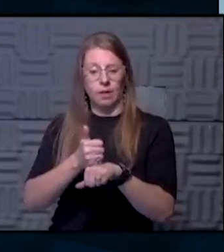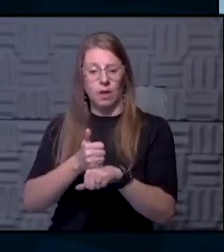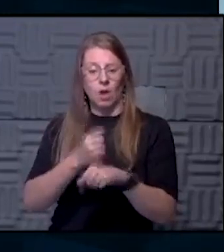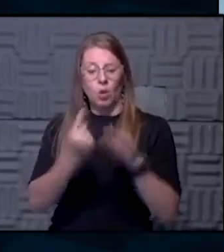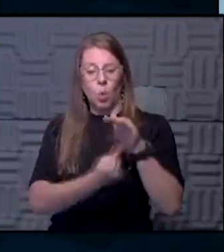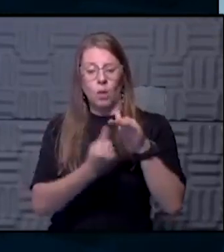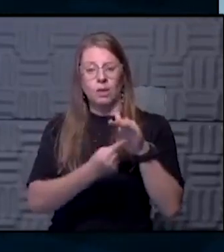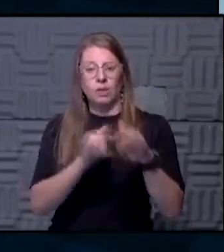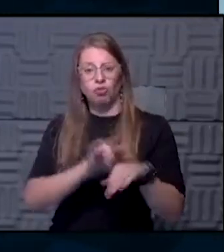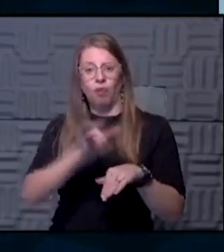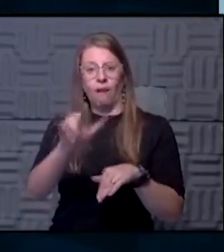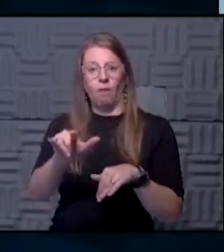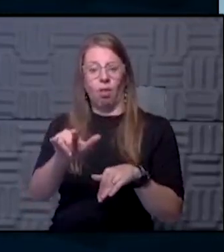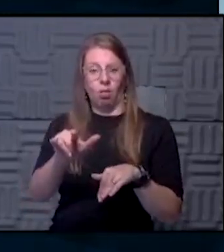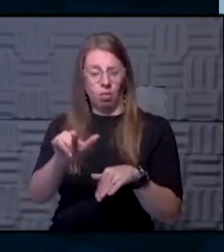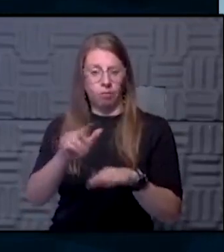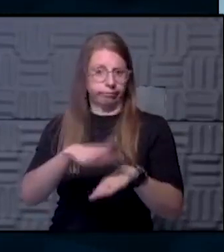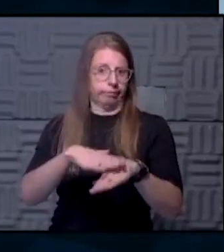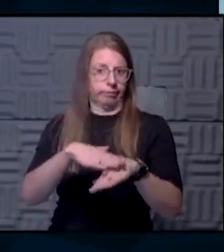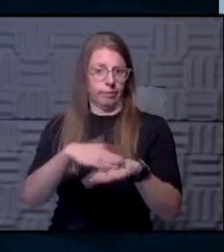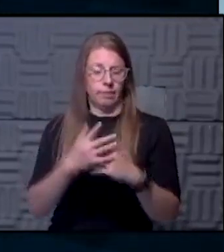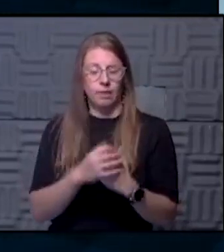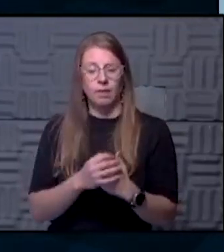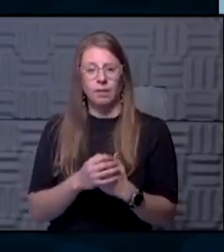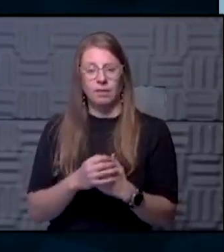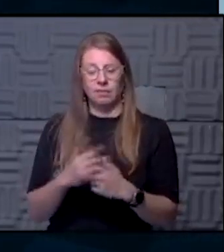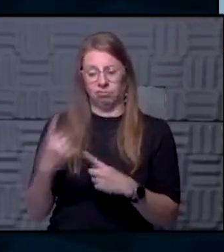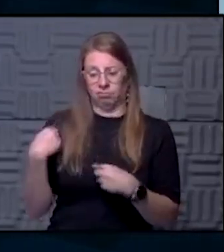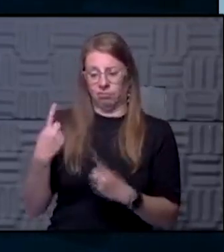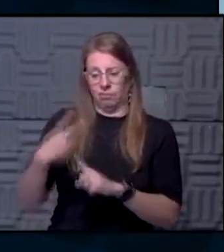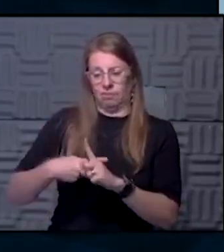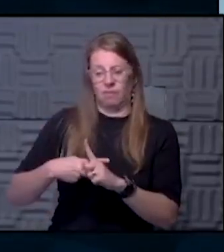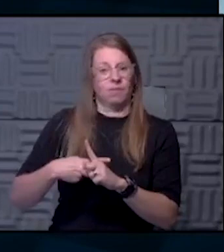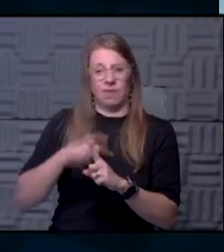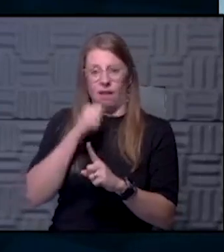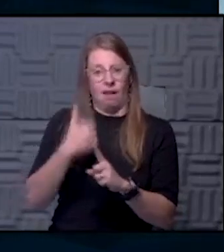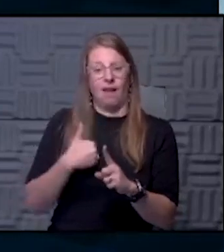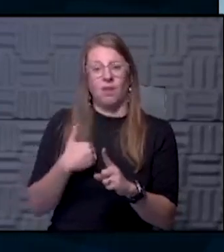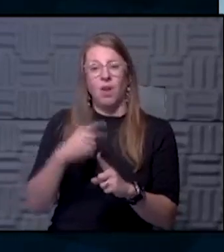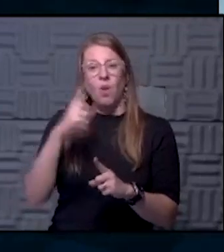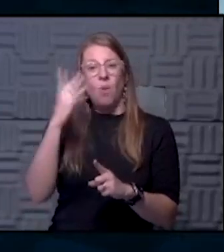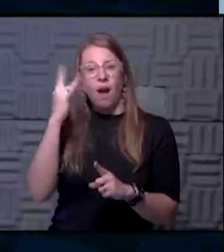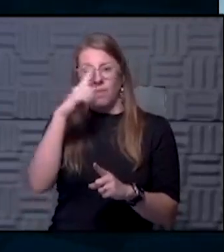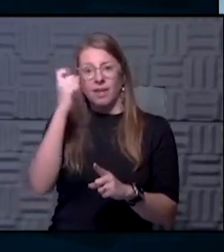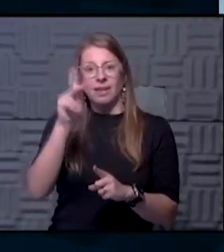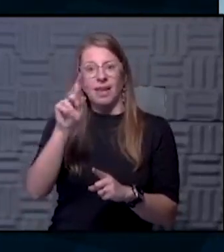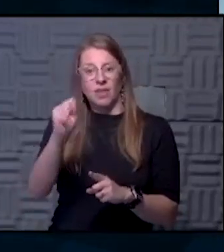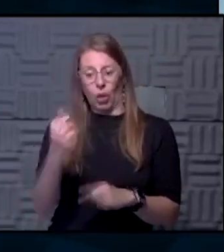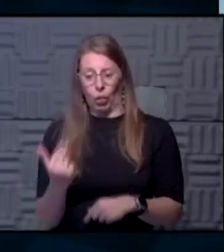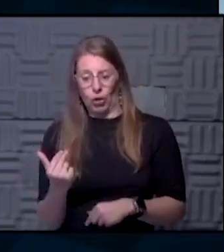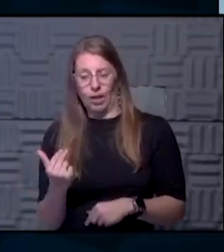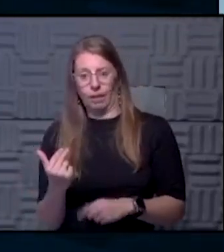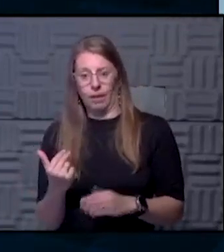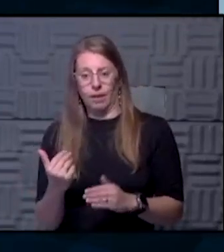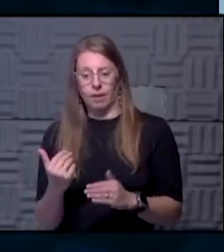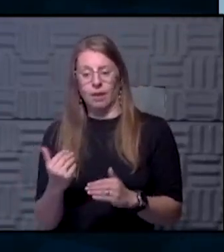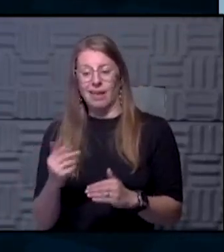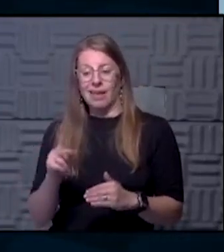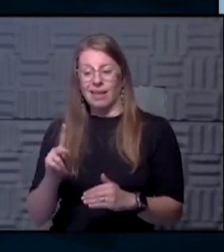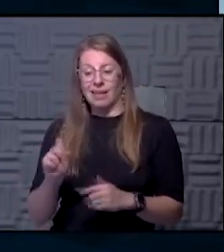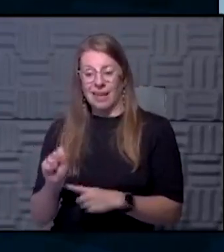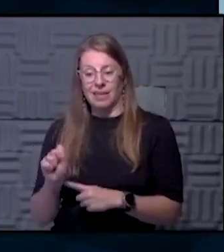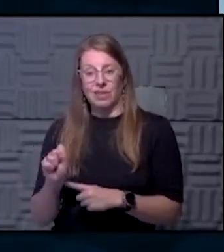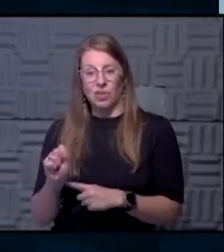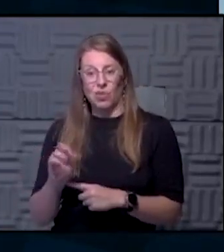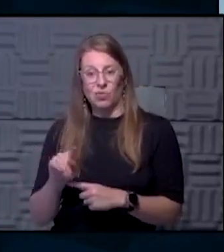advisory. We haven't had that in the last month simply because, as I just mentioned, Kansas is 13th. And so the higher Kansas rate is, the